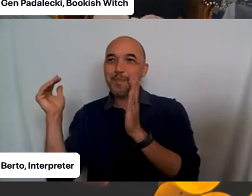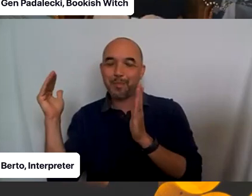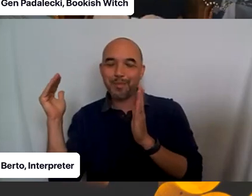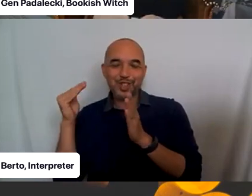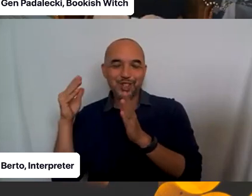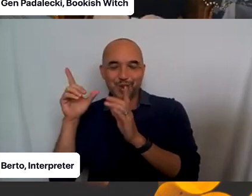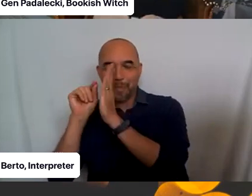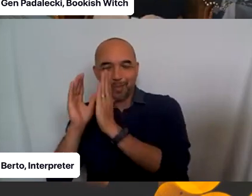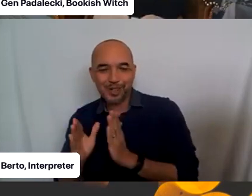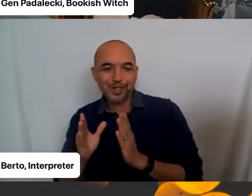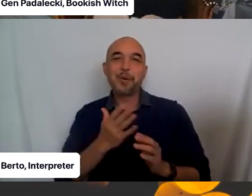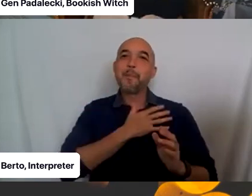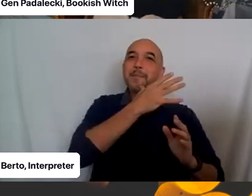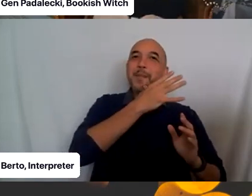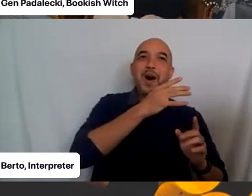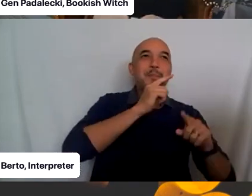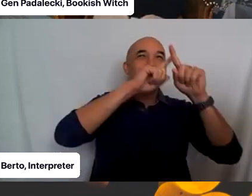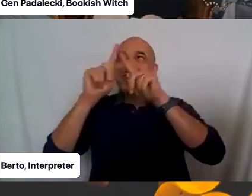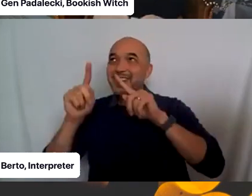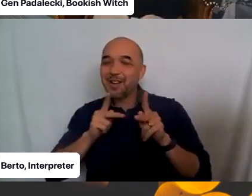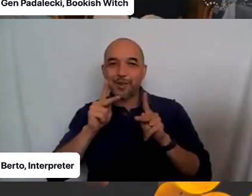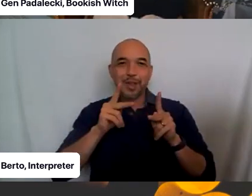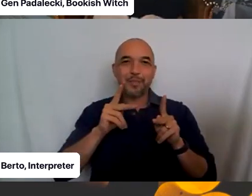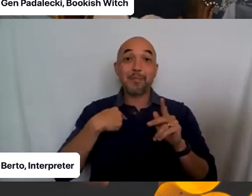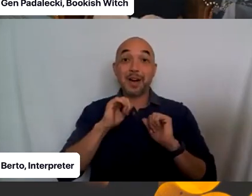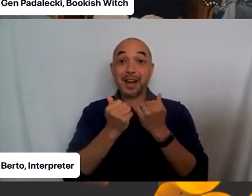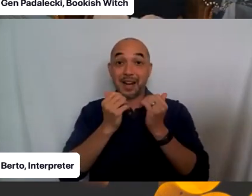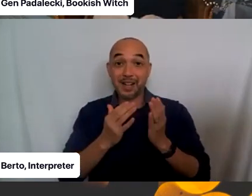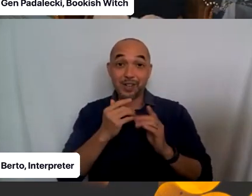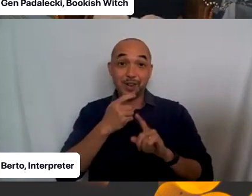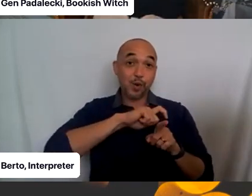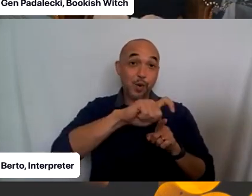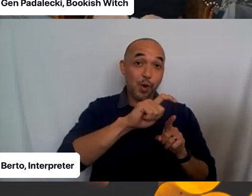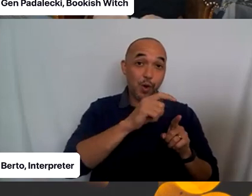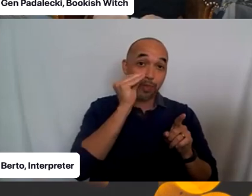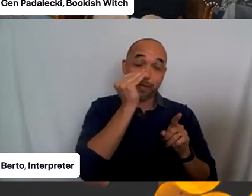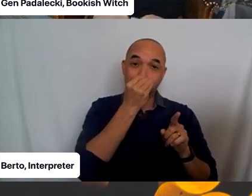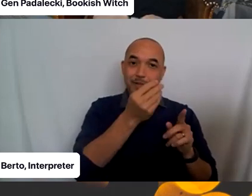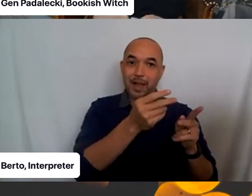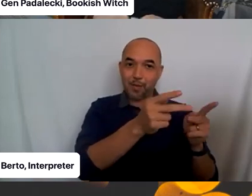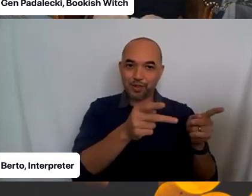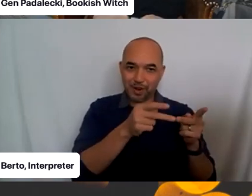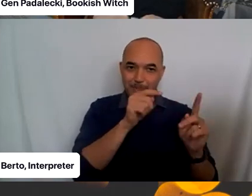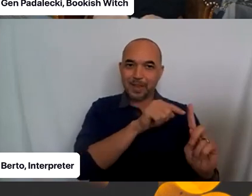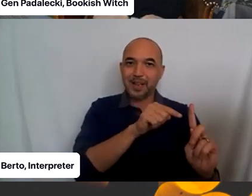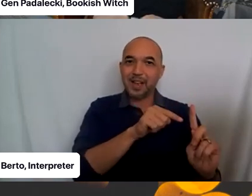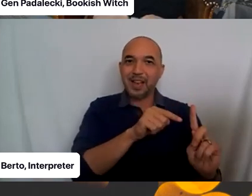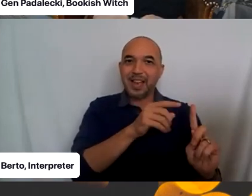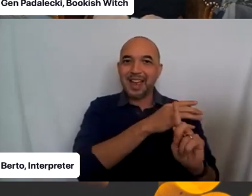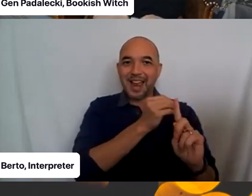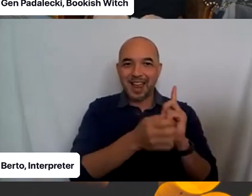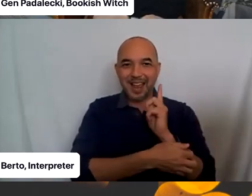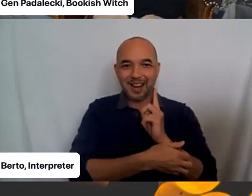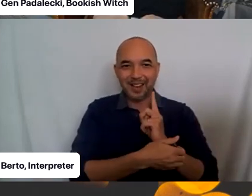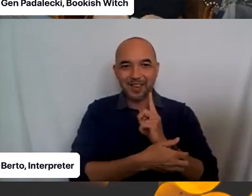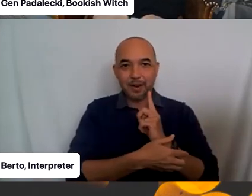was the nicest thing ever. My agent actually called the florist, and she's like, yeah, I want to order flowers for somebody. And the